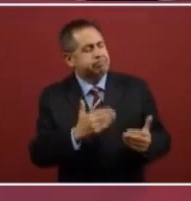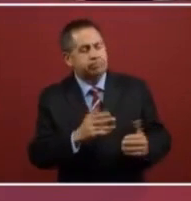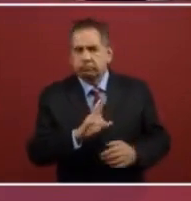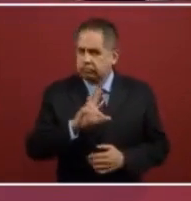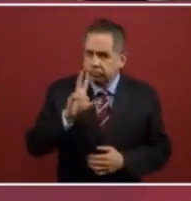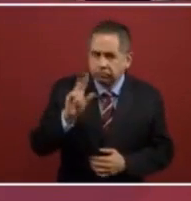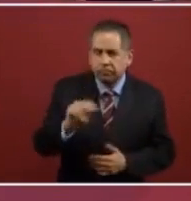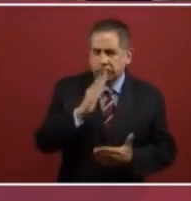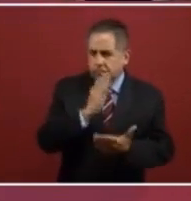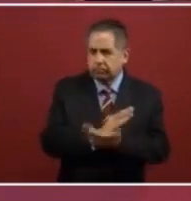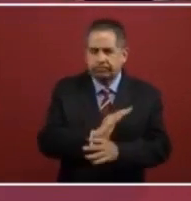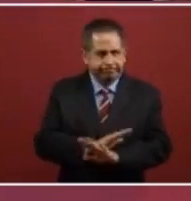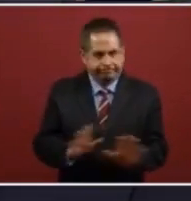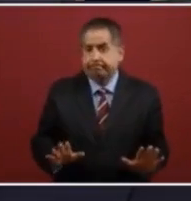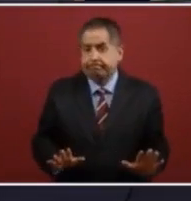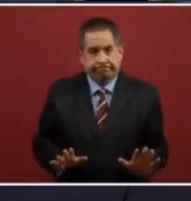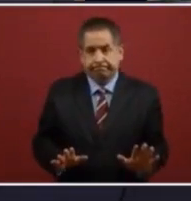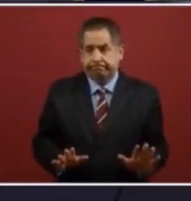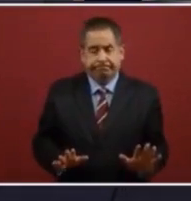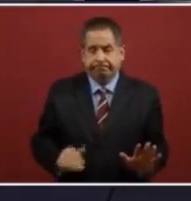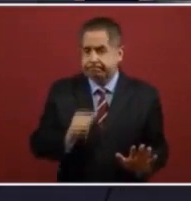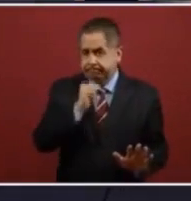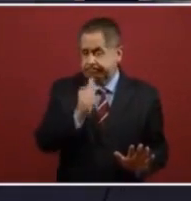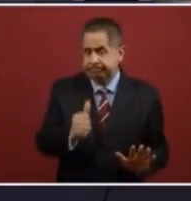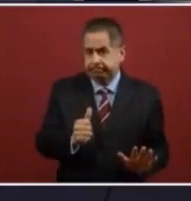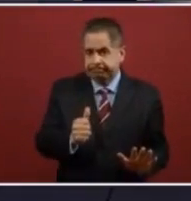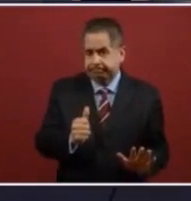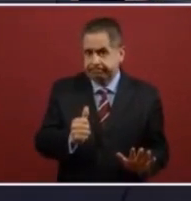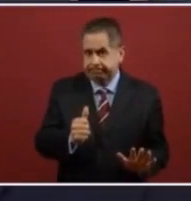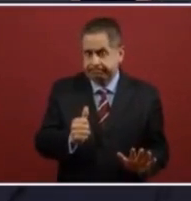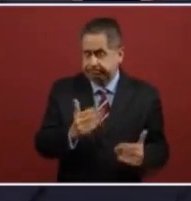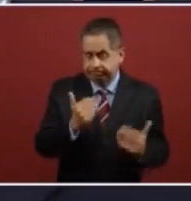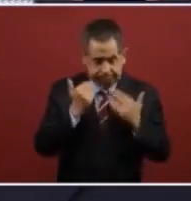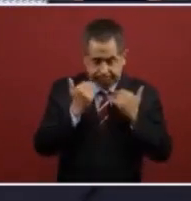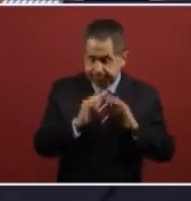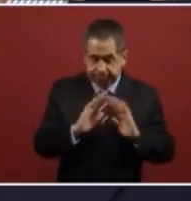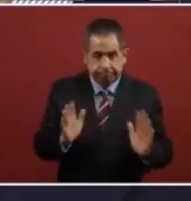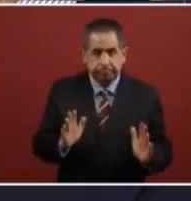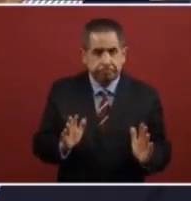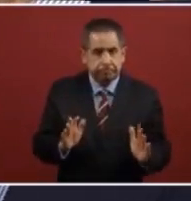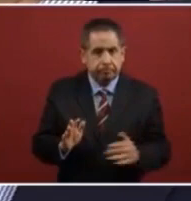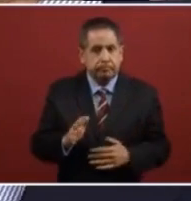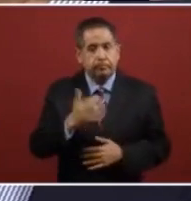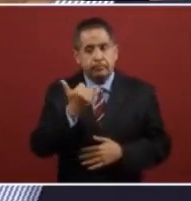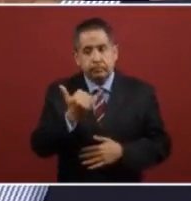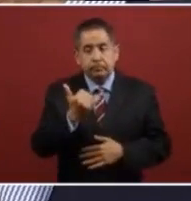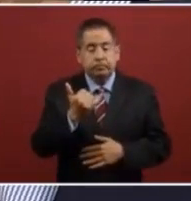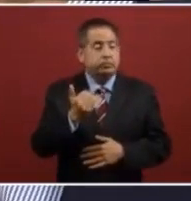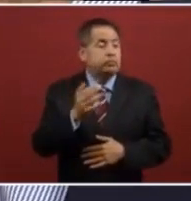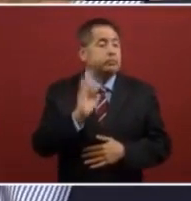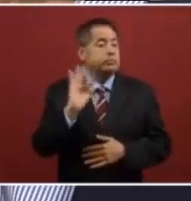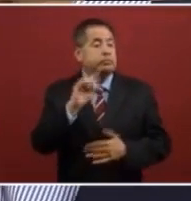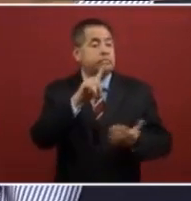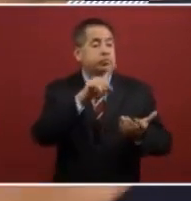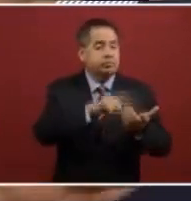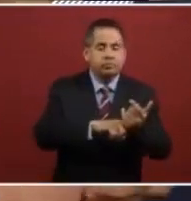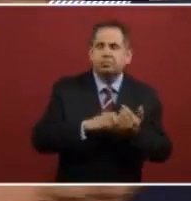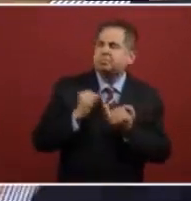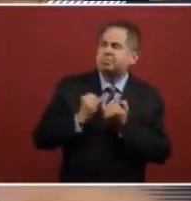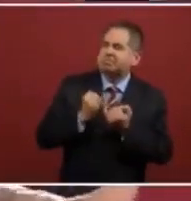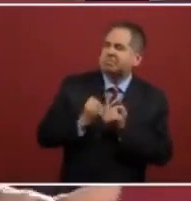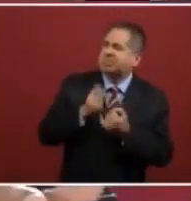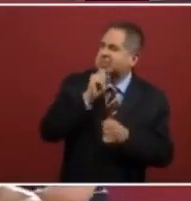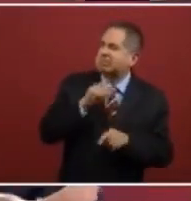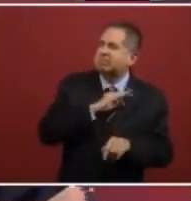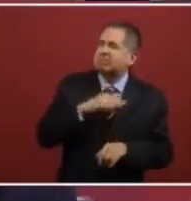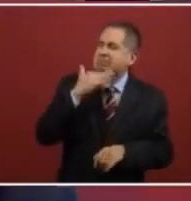why I can say it. tolerada. It's not tolerated. Y el que piense que es lo mismo, And